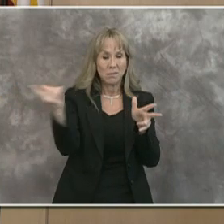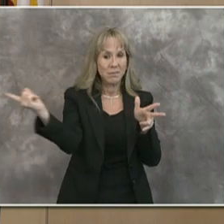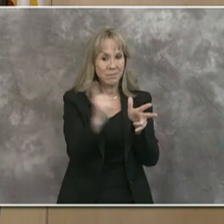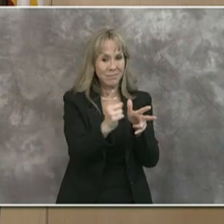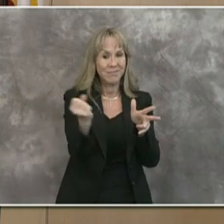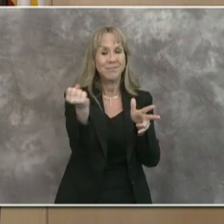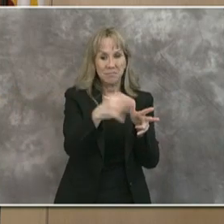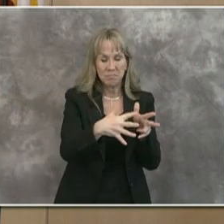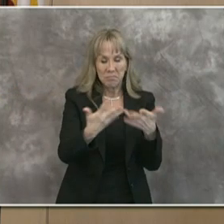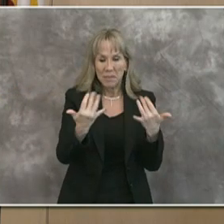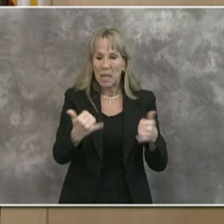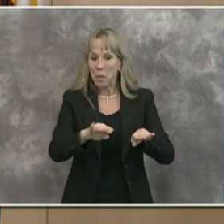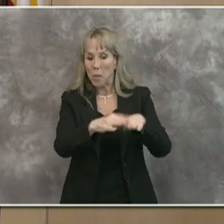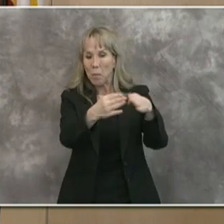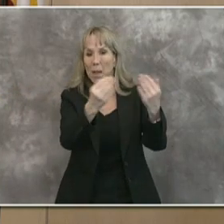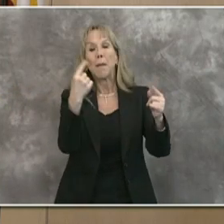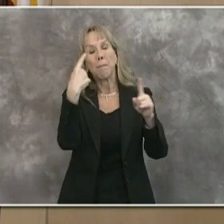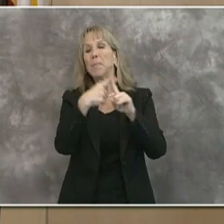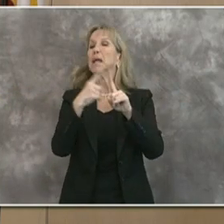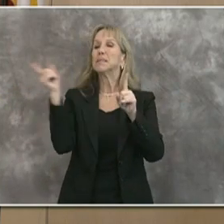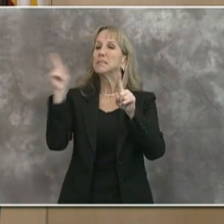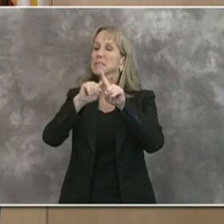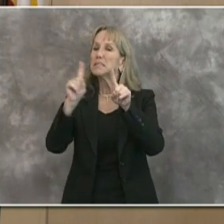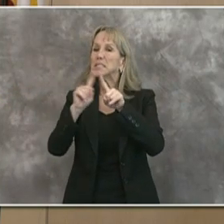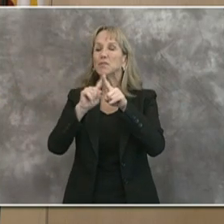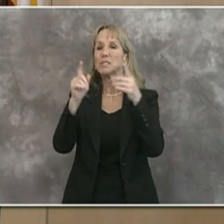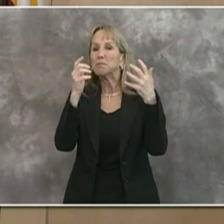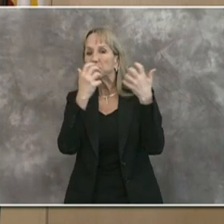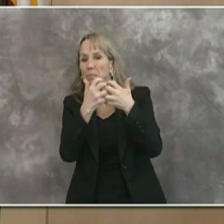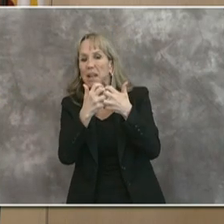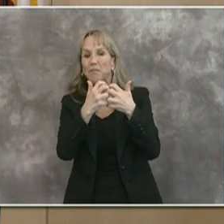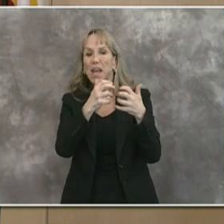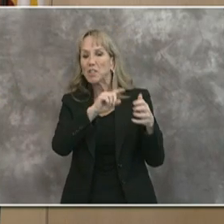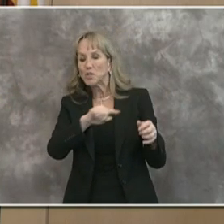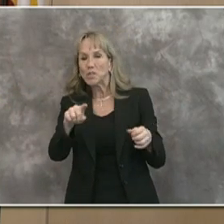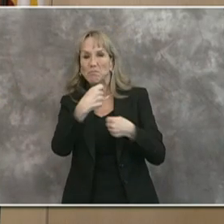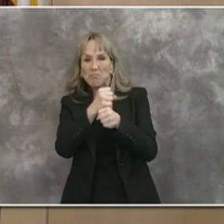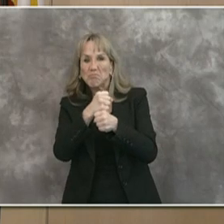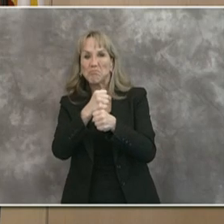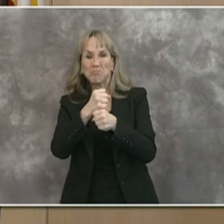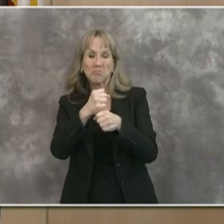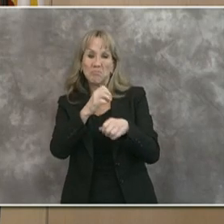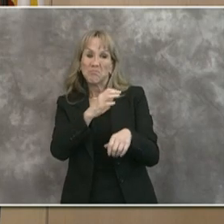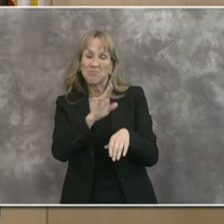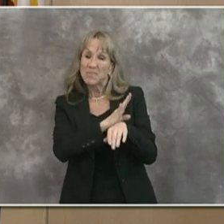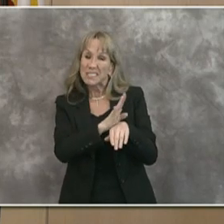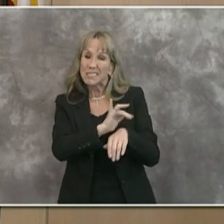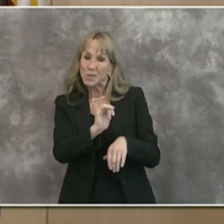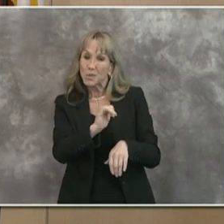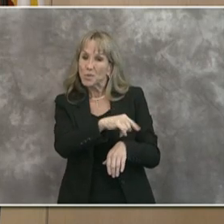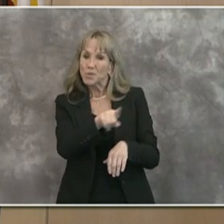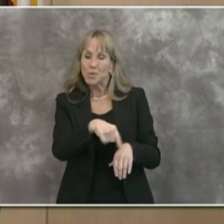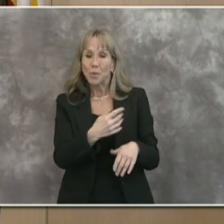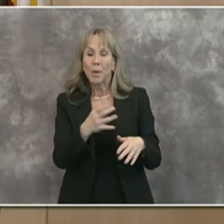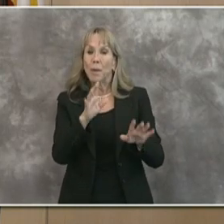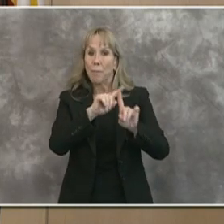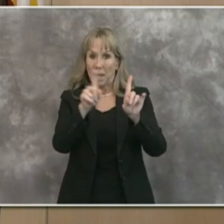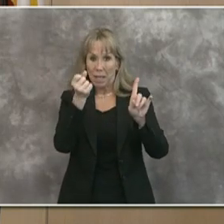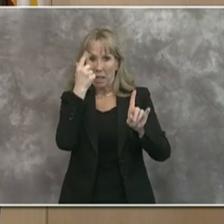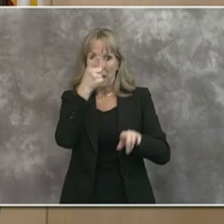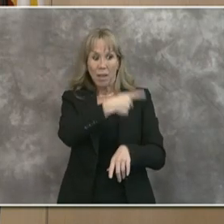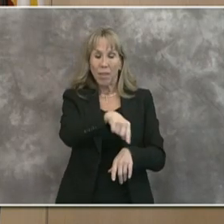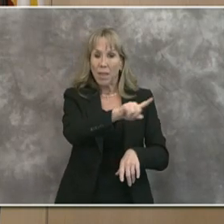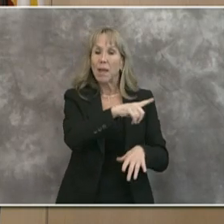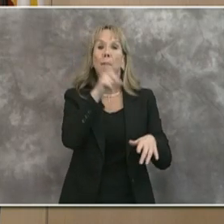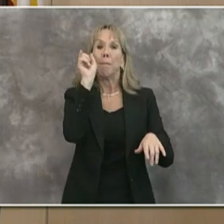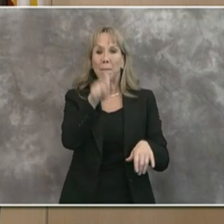business or engagement, as well as manufacturing. The businesses will be asked to ensure that the